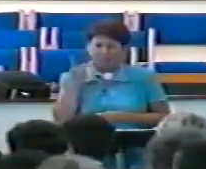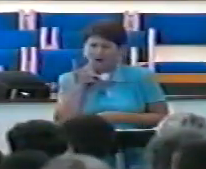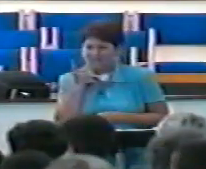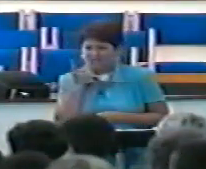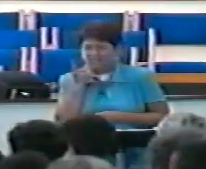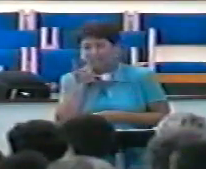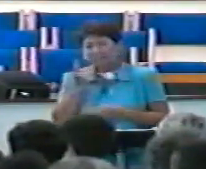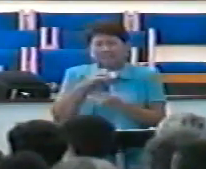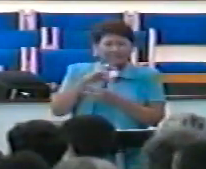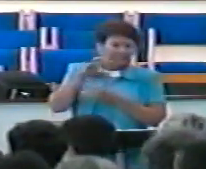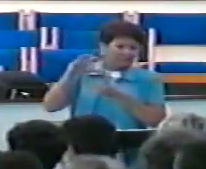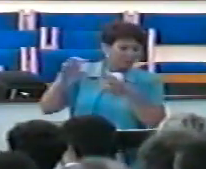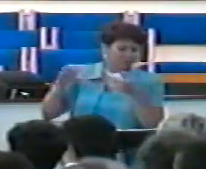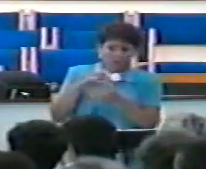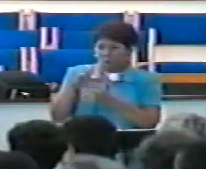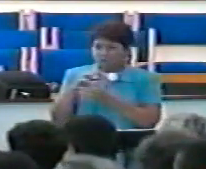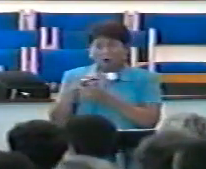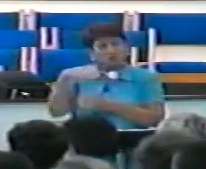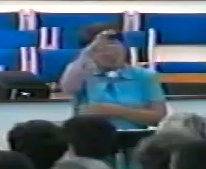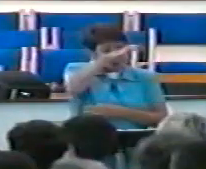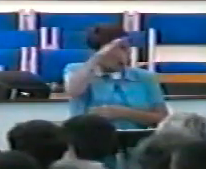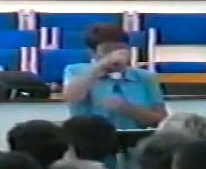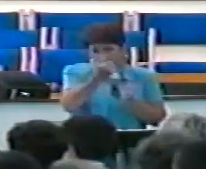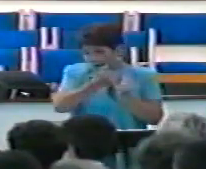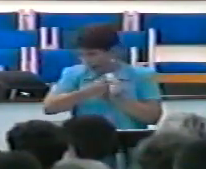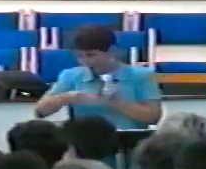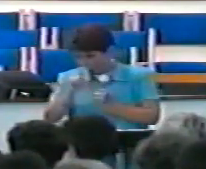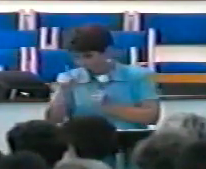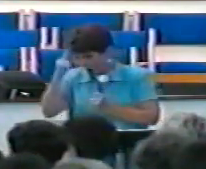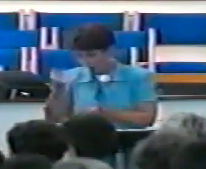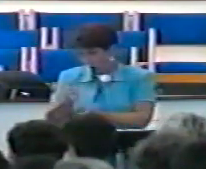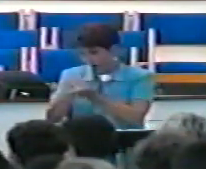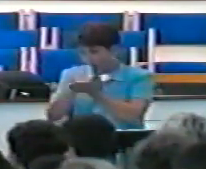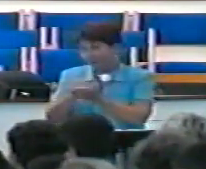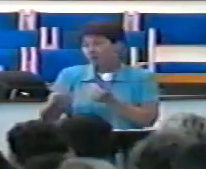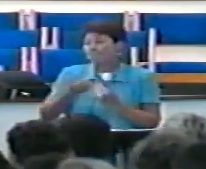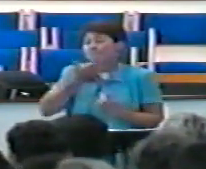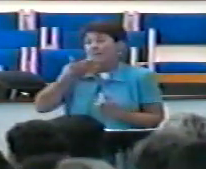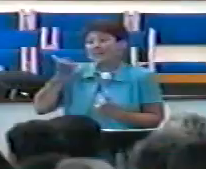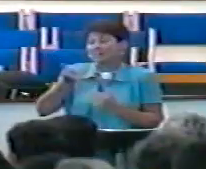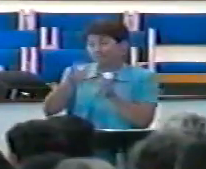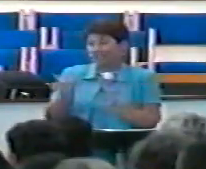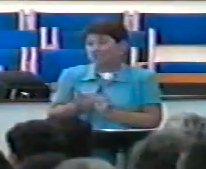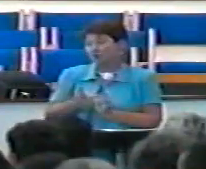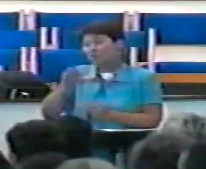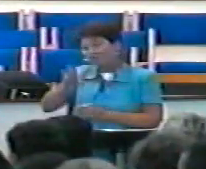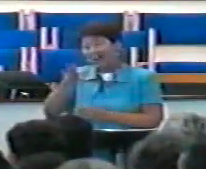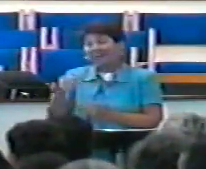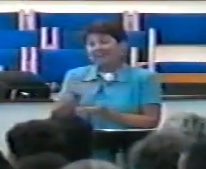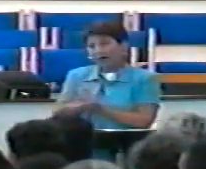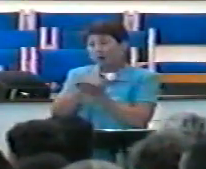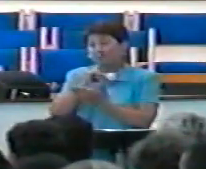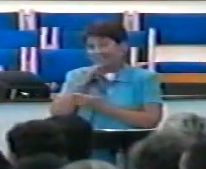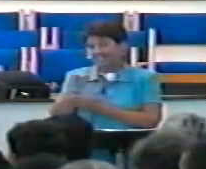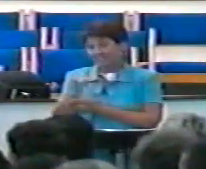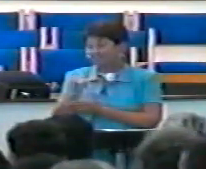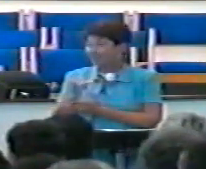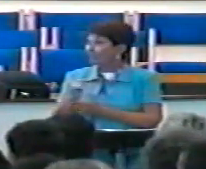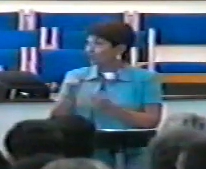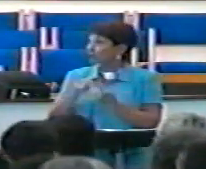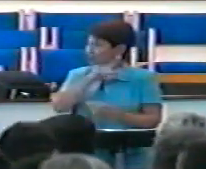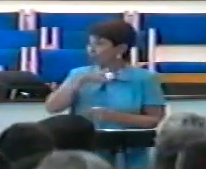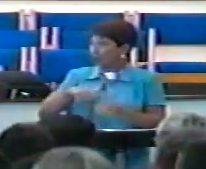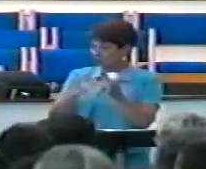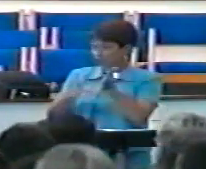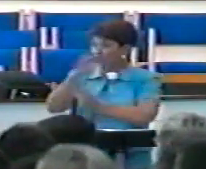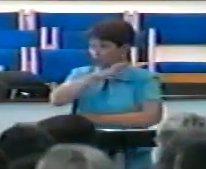one place or another. The best place that we can go to find help is none other than in the Lord Jesus Christ. Now, I want you to notice a phrase